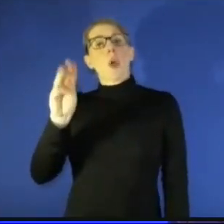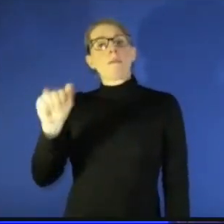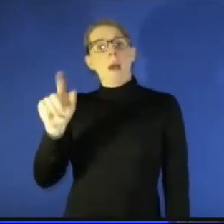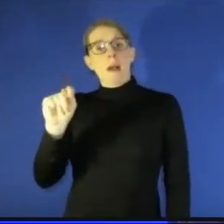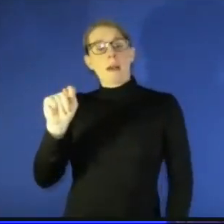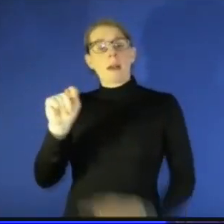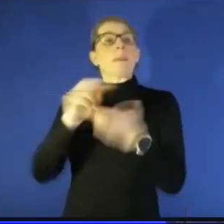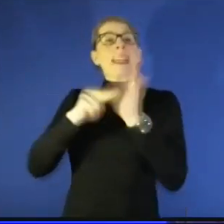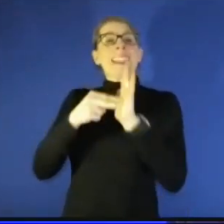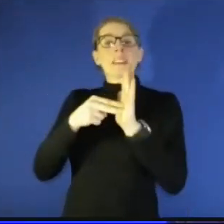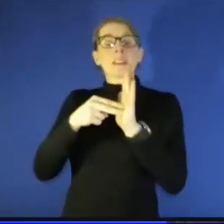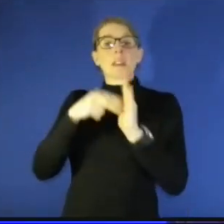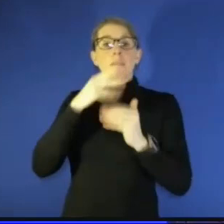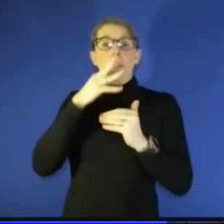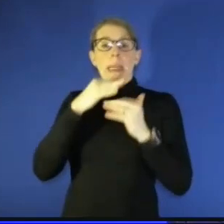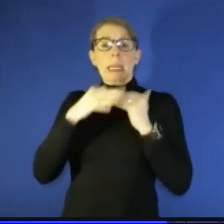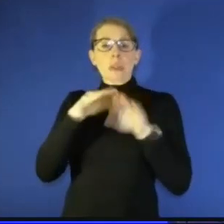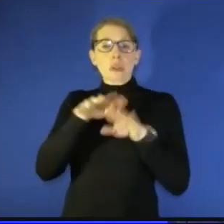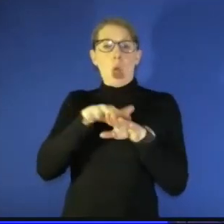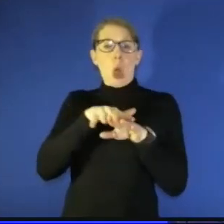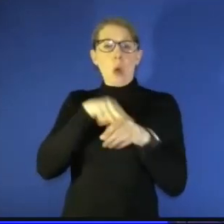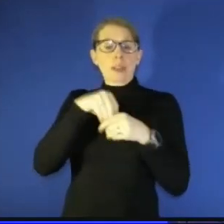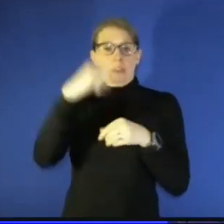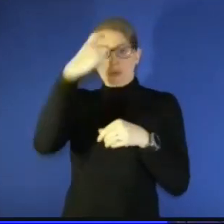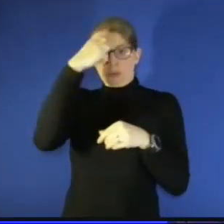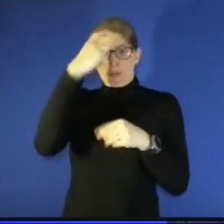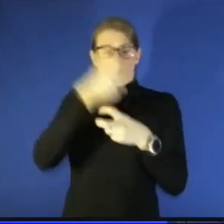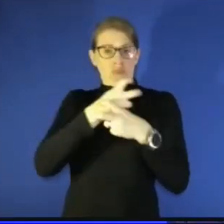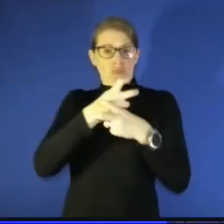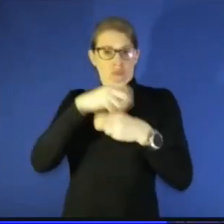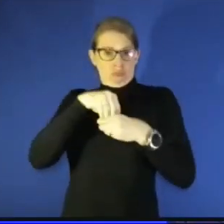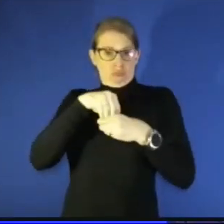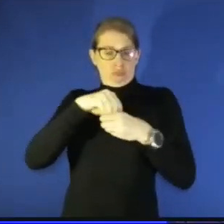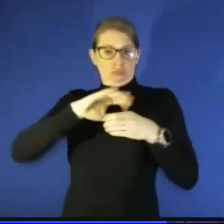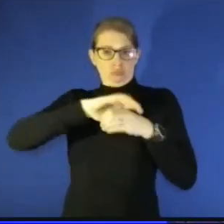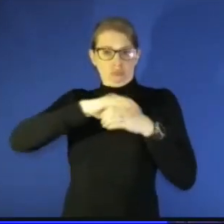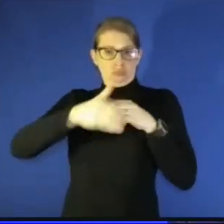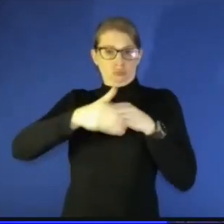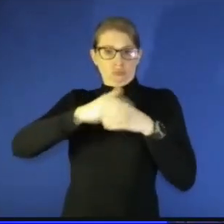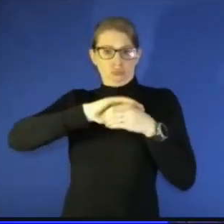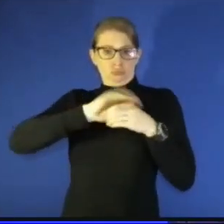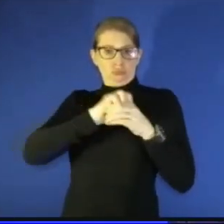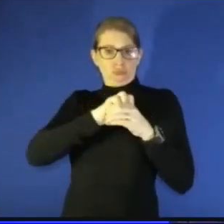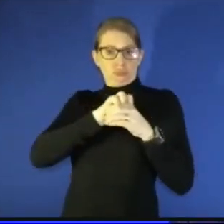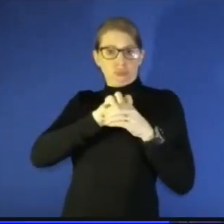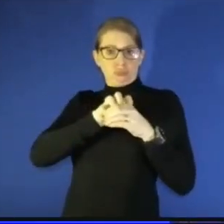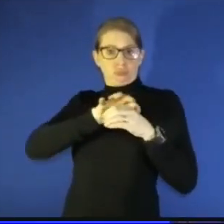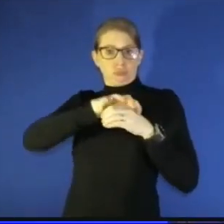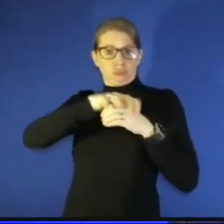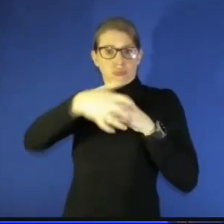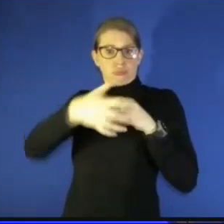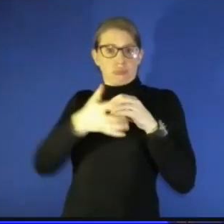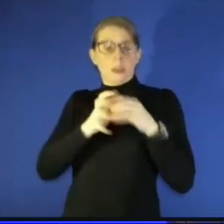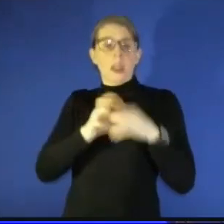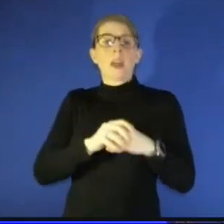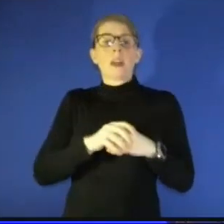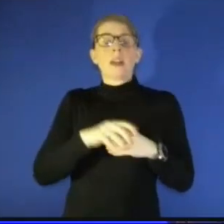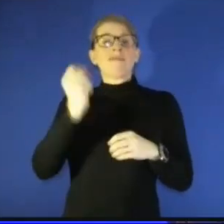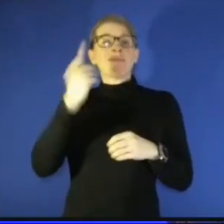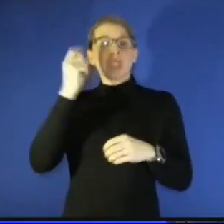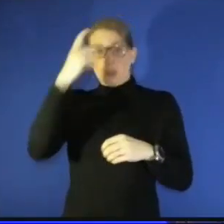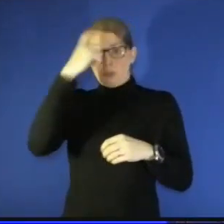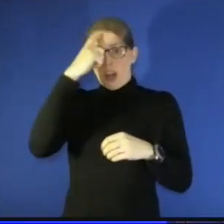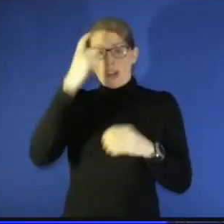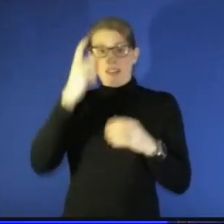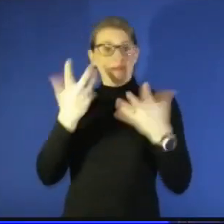skull, and it affects the elderly population because of anatomic considerations. You've got to realize that your brain is finished essentially growing in